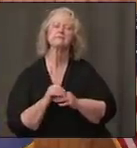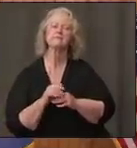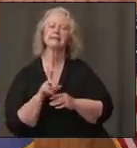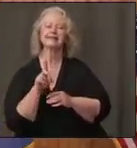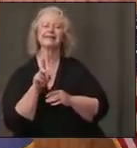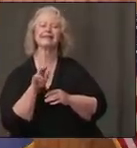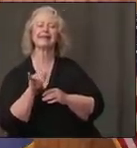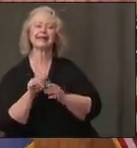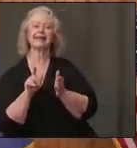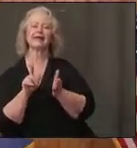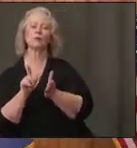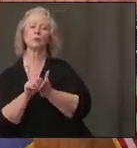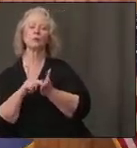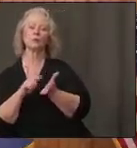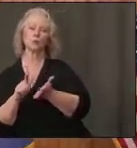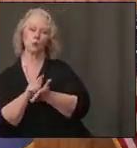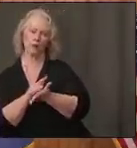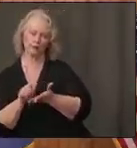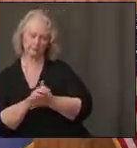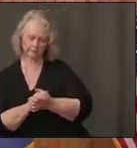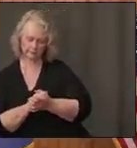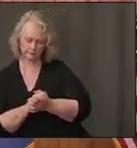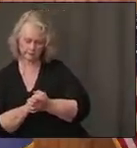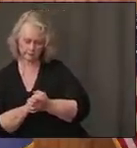New London.